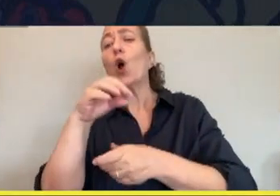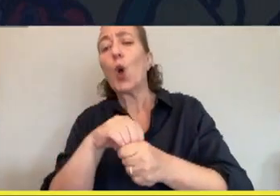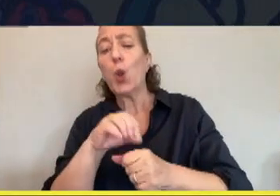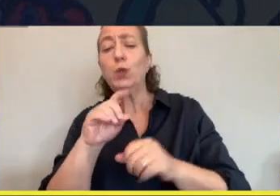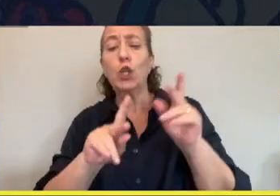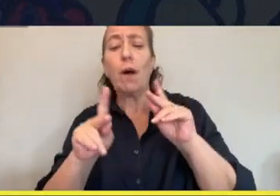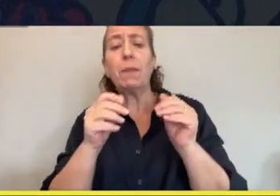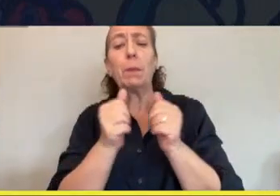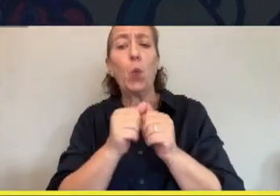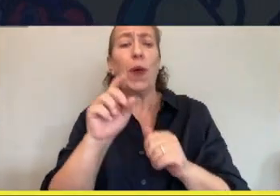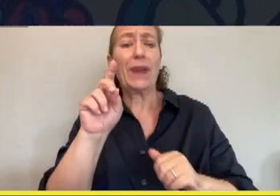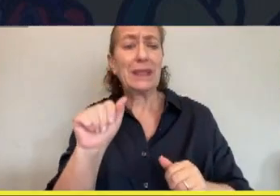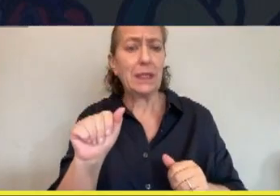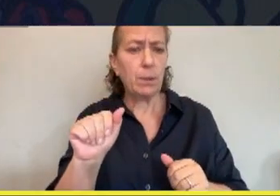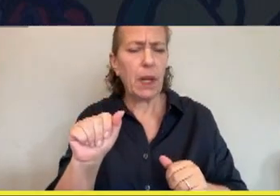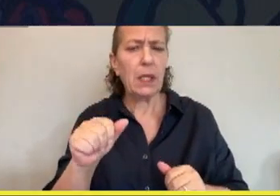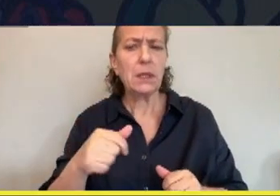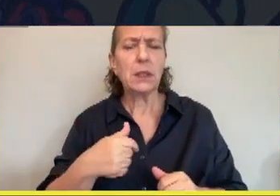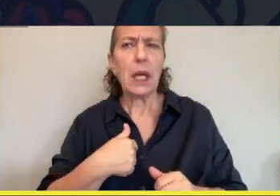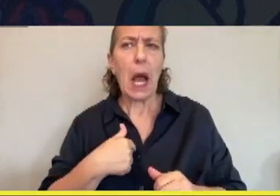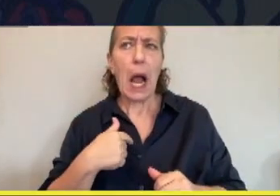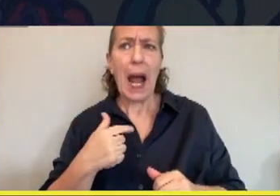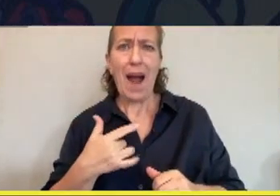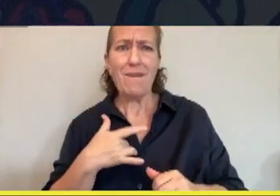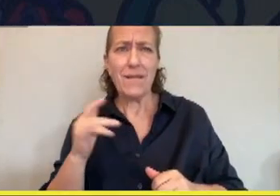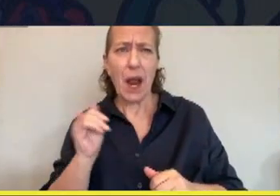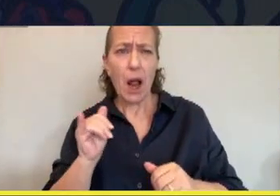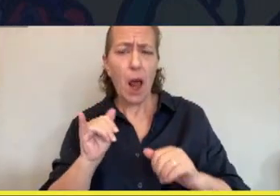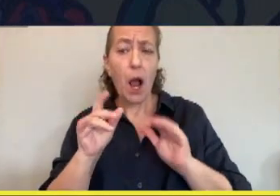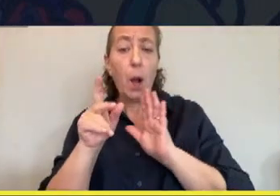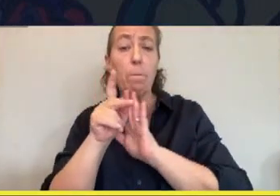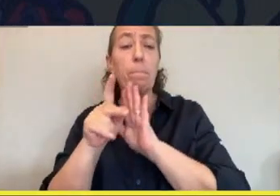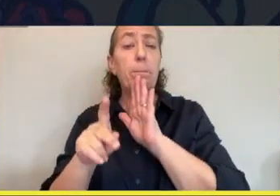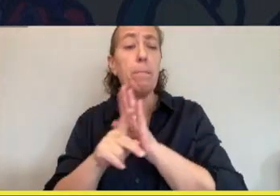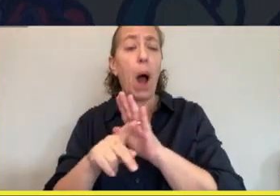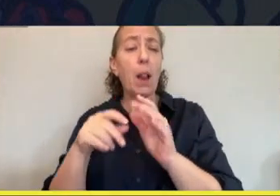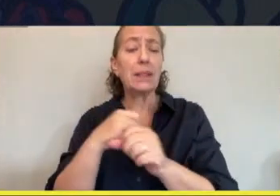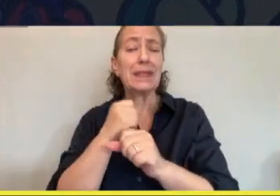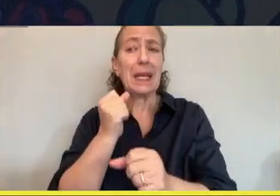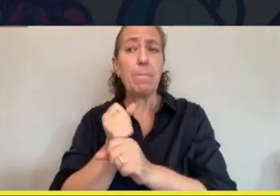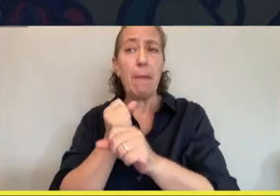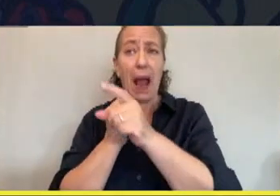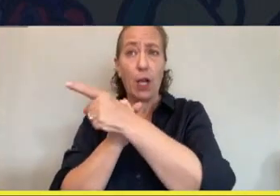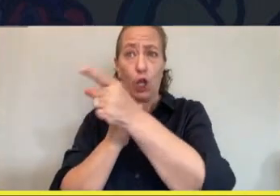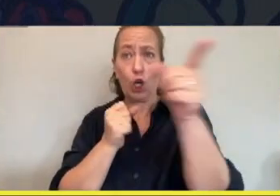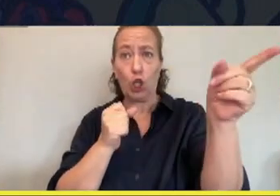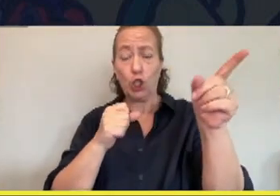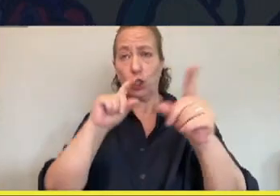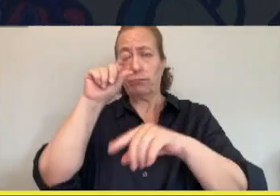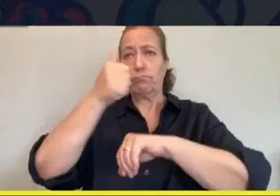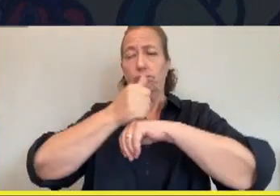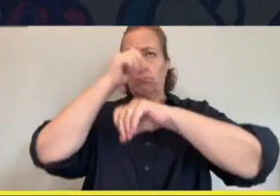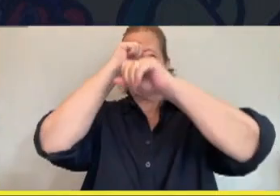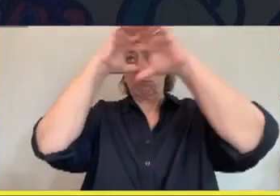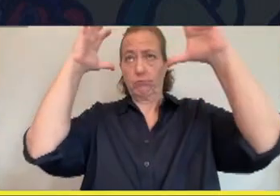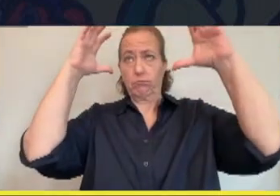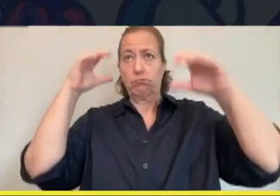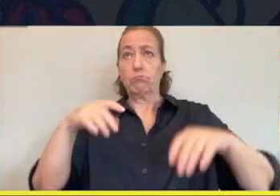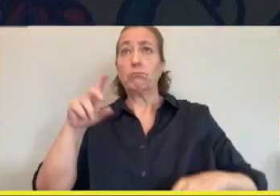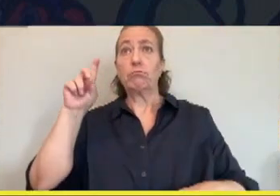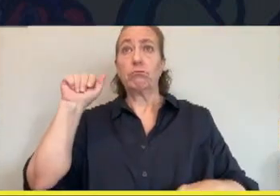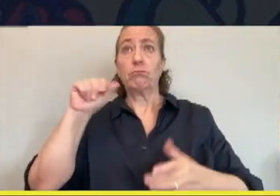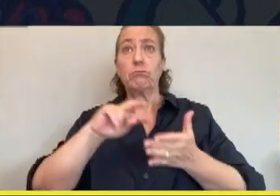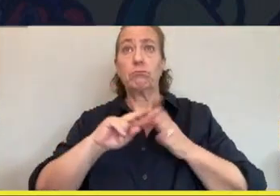disabilities, I feel like often policymakers have sort of a mental model of a person in a wheelchair or an